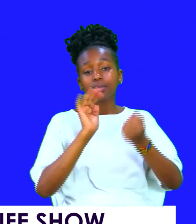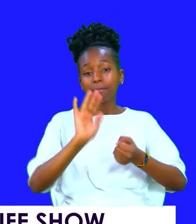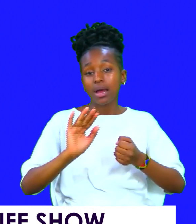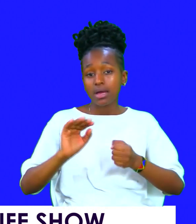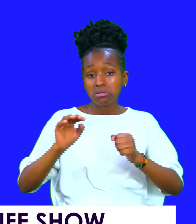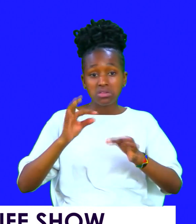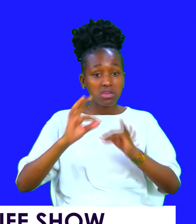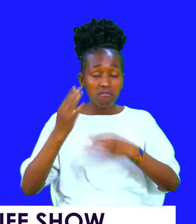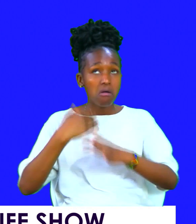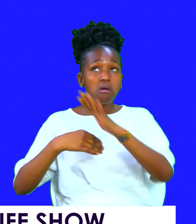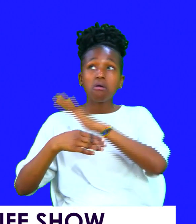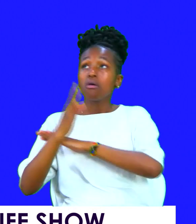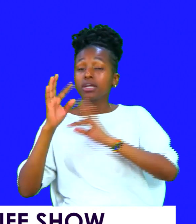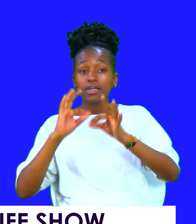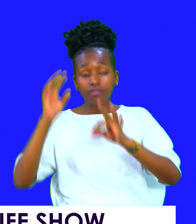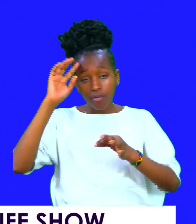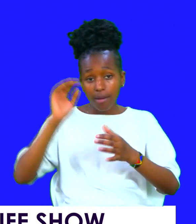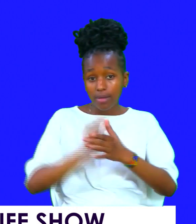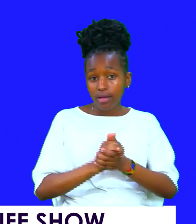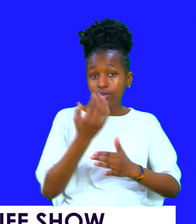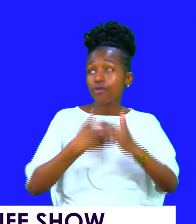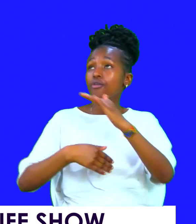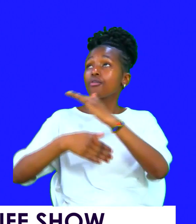you believe in God.